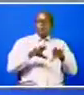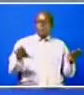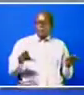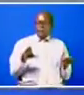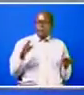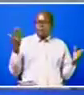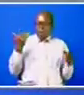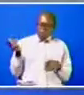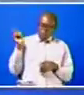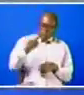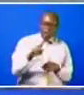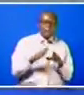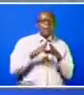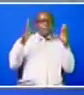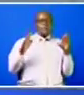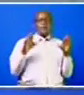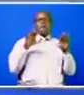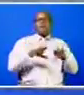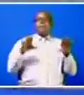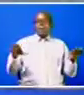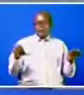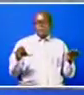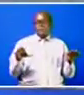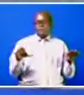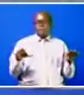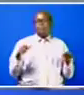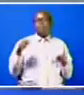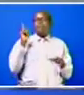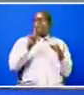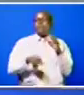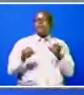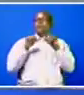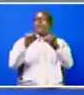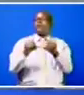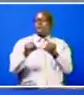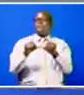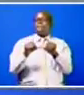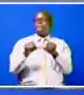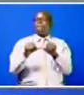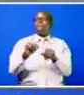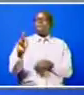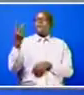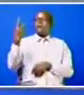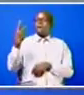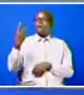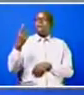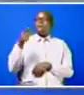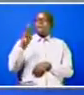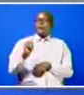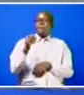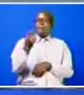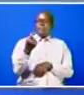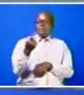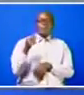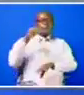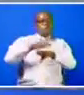And that's why we are here. It's our largest market. It's where we are most focused. And I think what's going on in Kenya with M-Pesa, it's a super